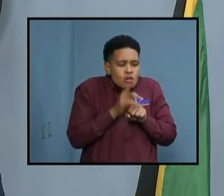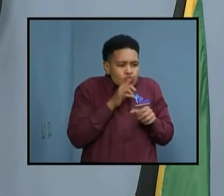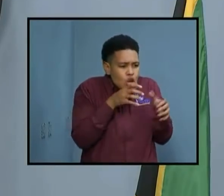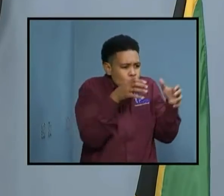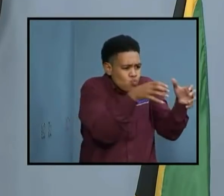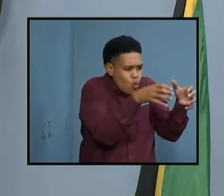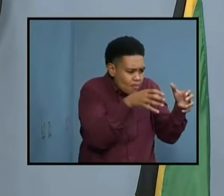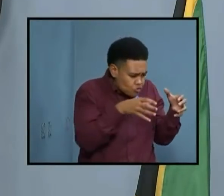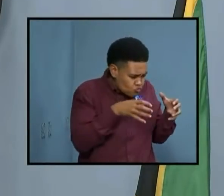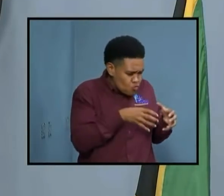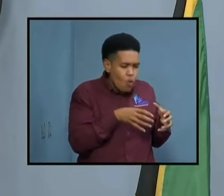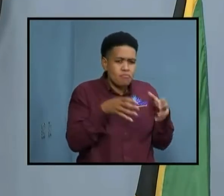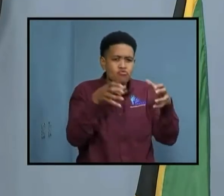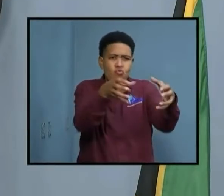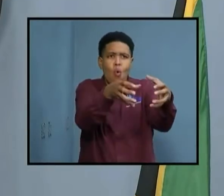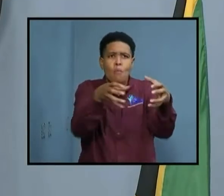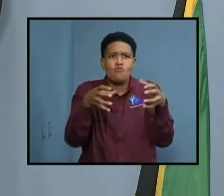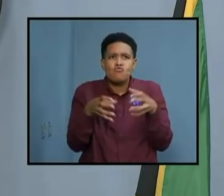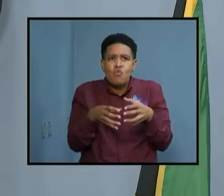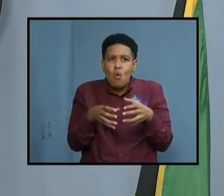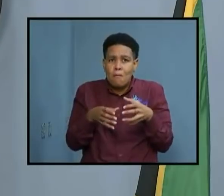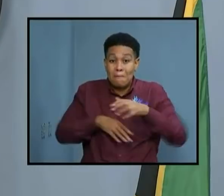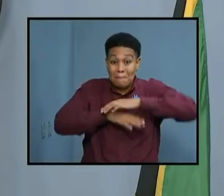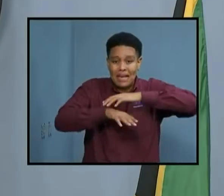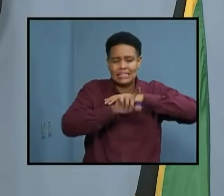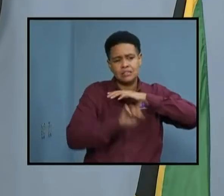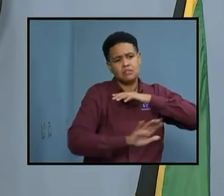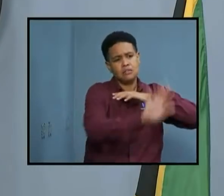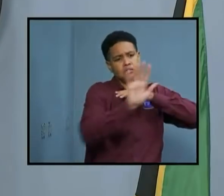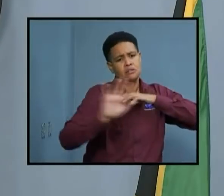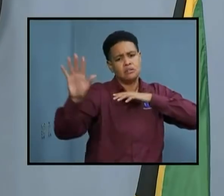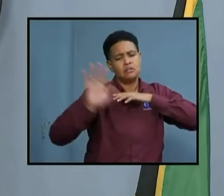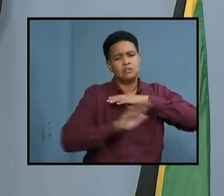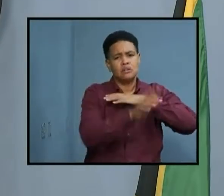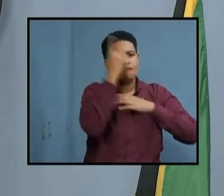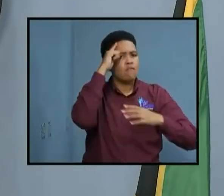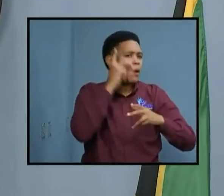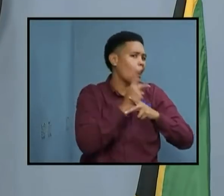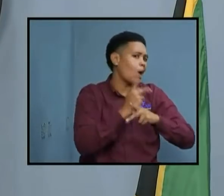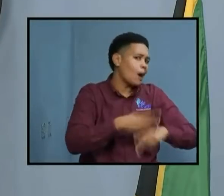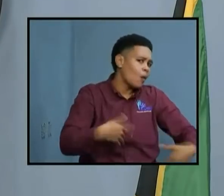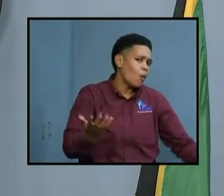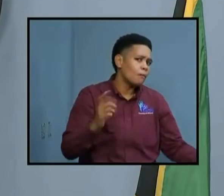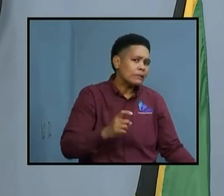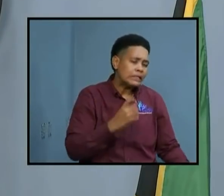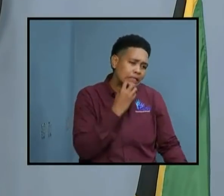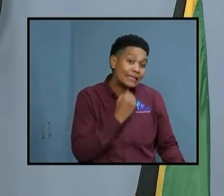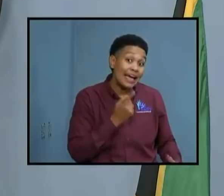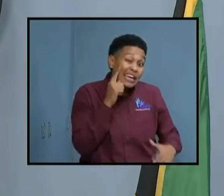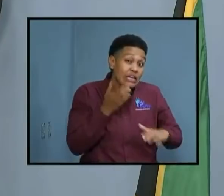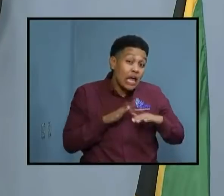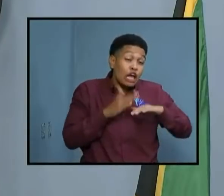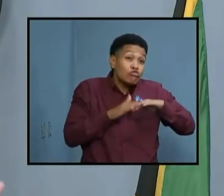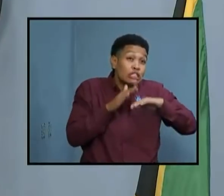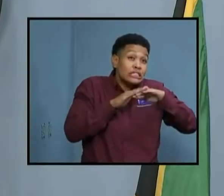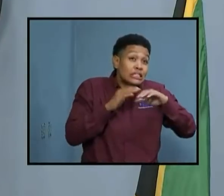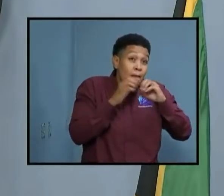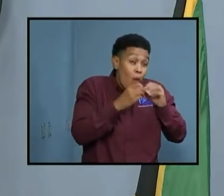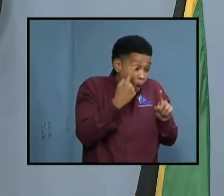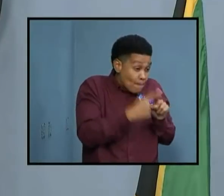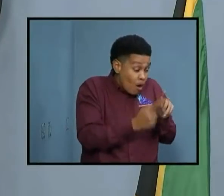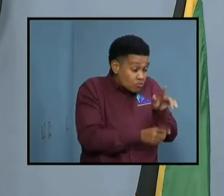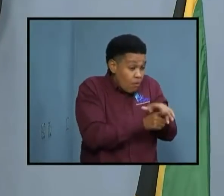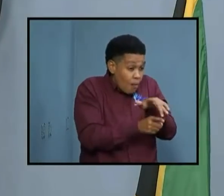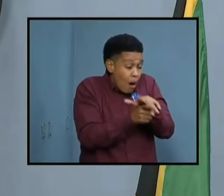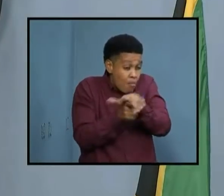based on the needs of those individuals for care. And increasingly, the more positive